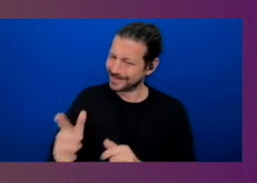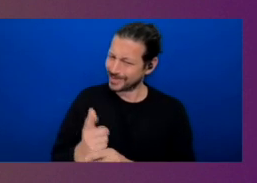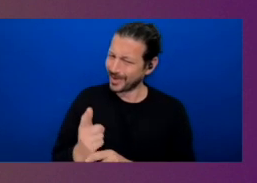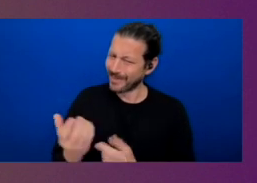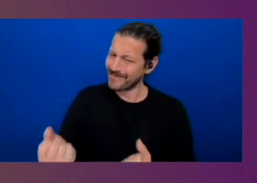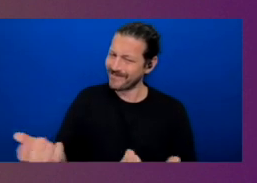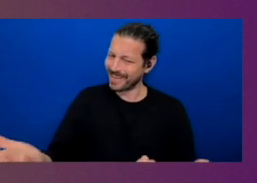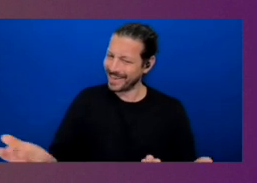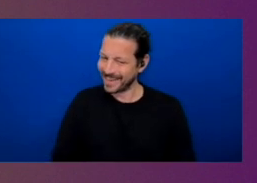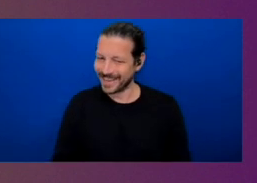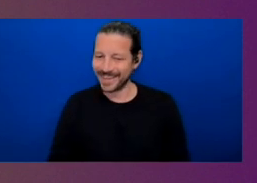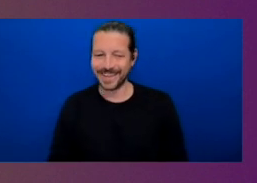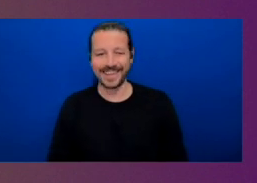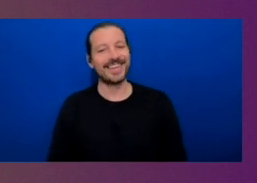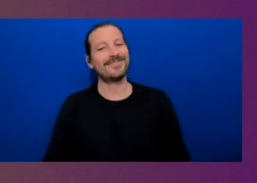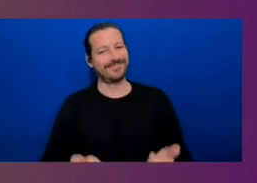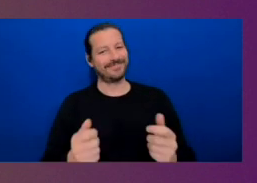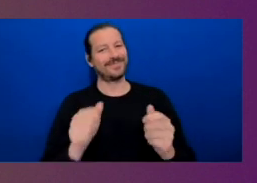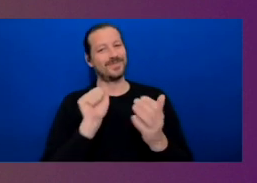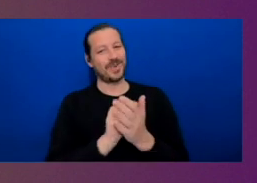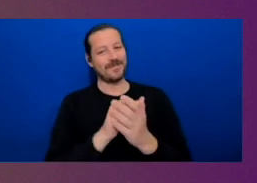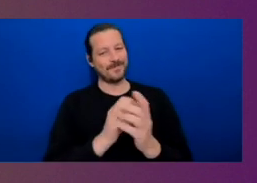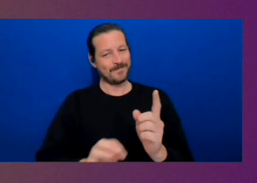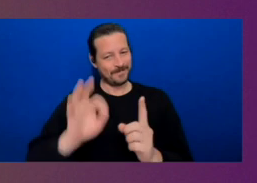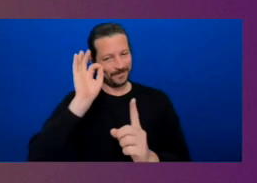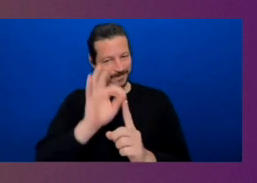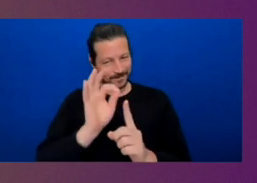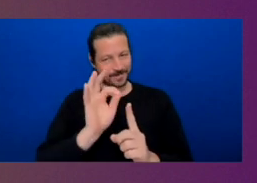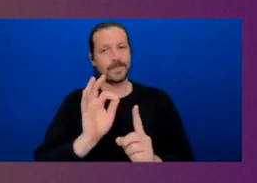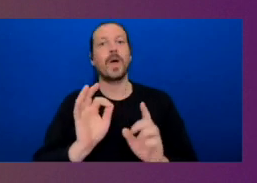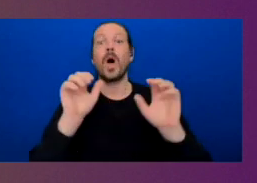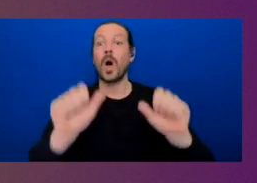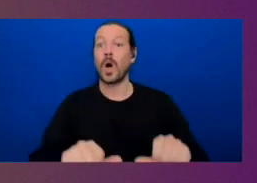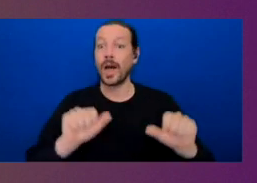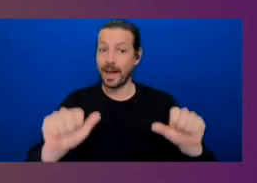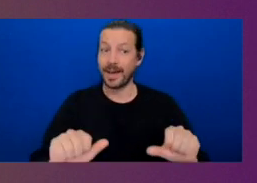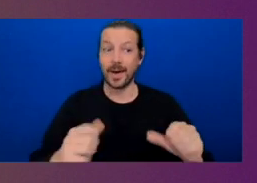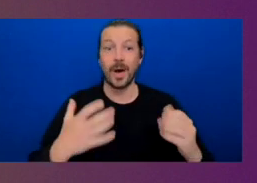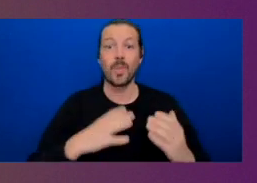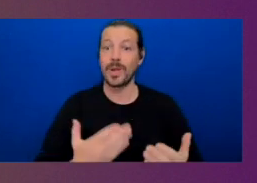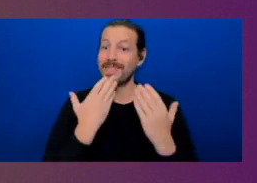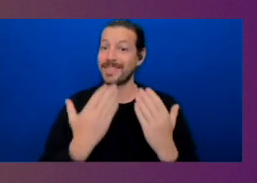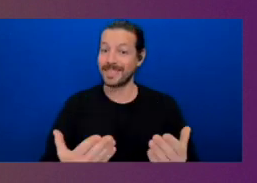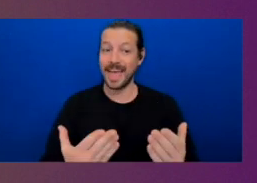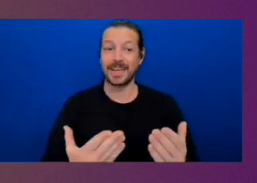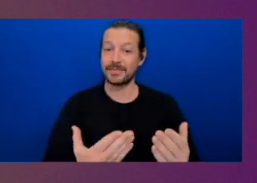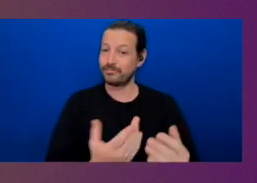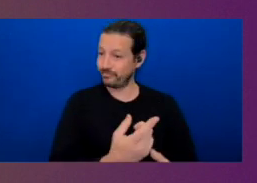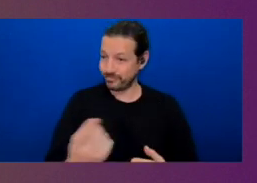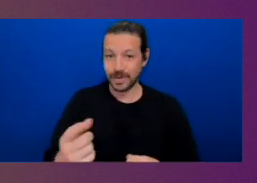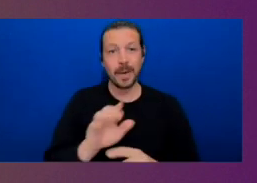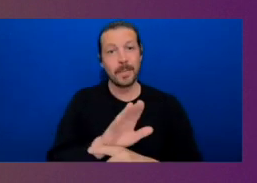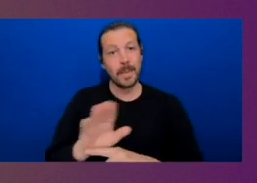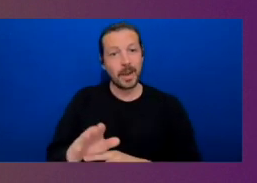totally. Spot on. Absolutely spot on. Well, I want to thank each of our panelists,